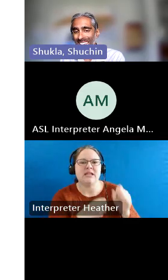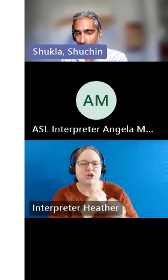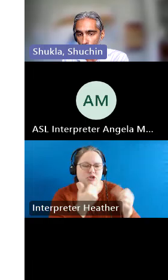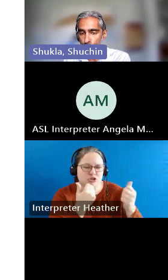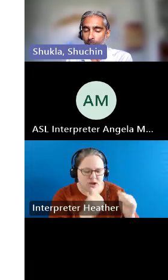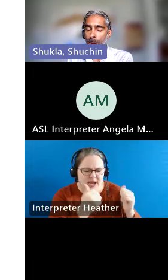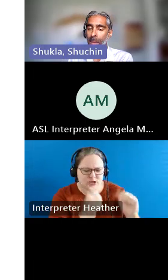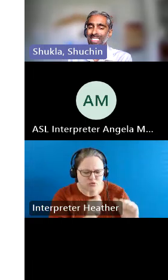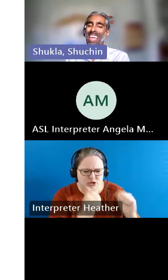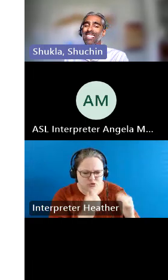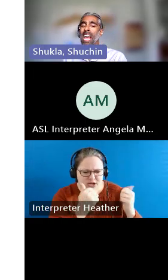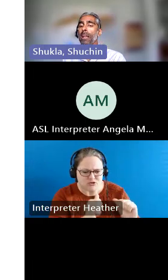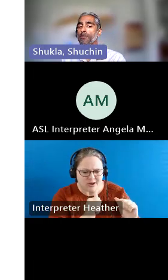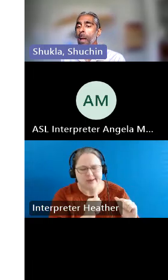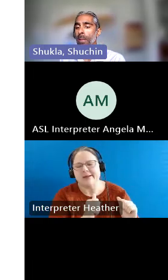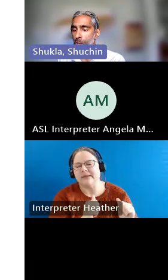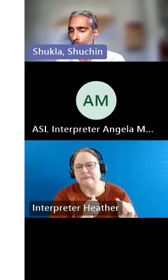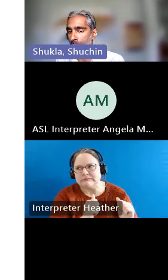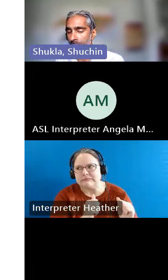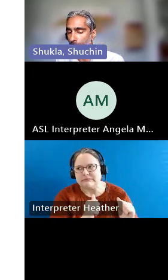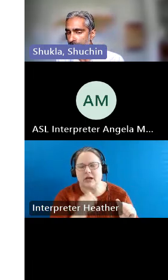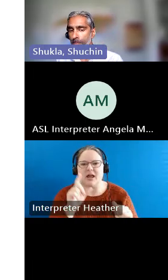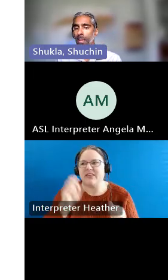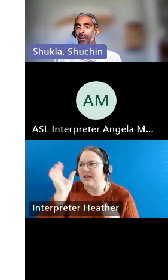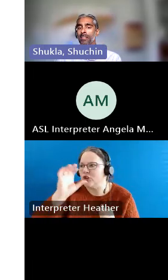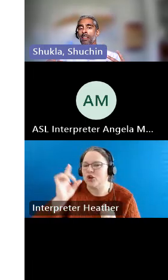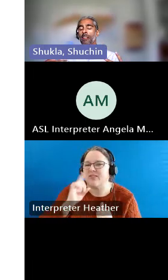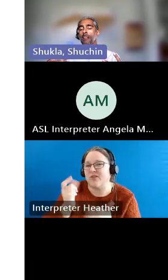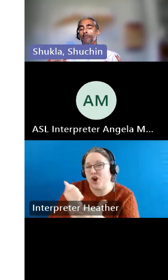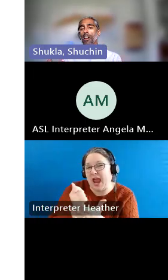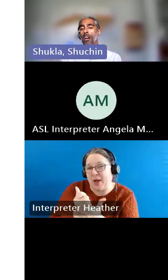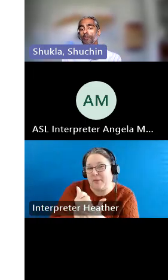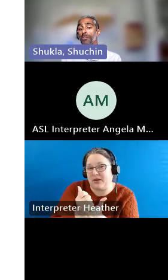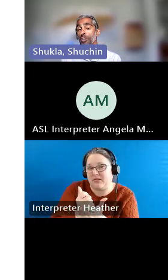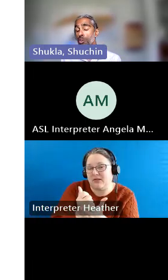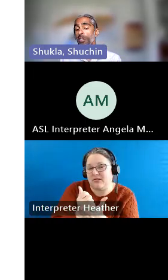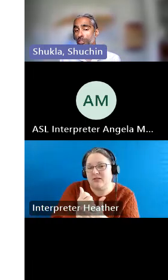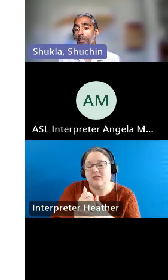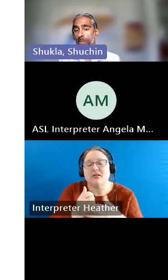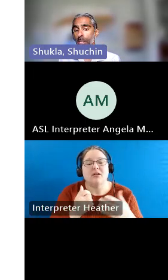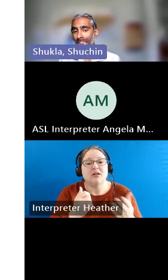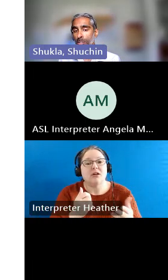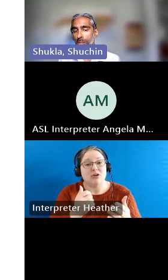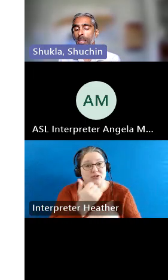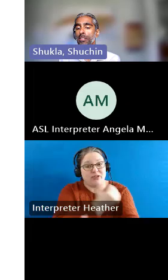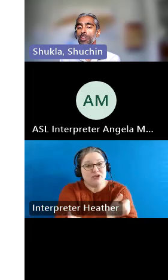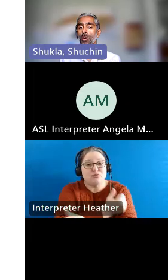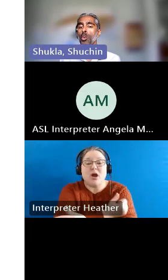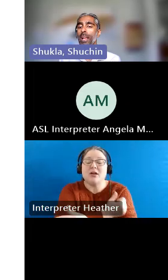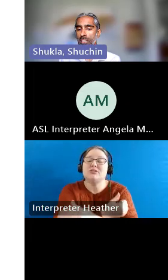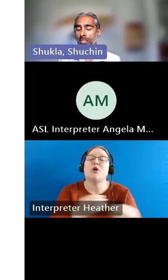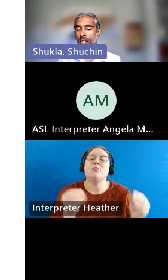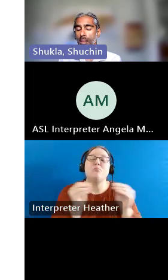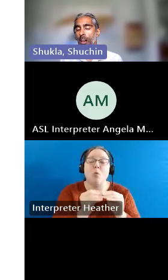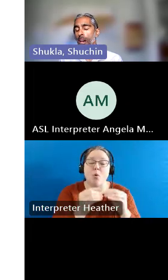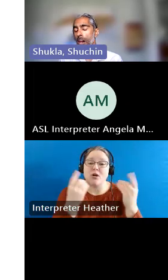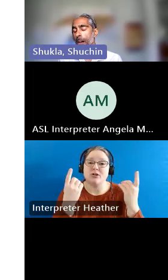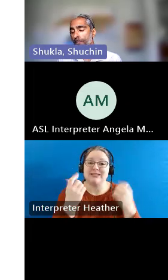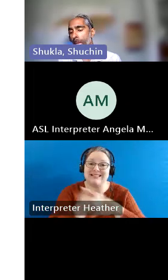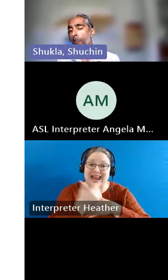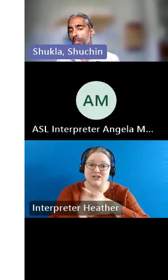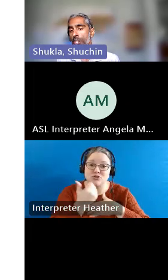maybe start seeking help. I think that timeline is probably even shorter than it used to be because the drugs are so much more dangerous. And so